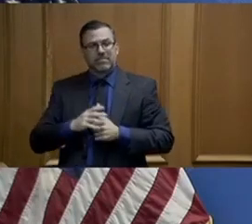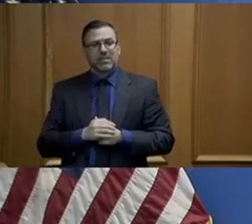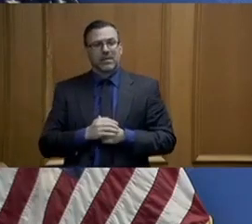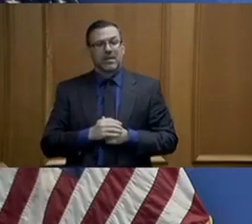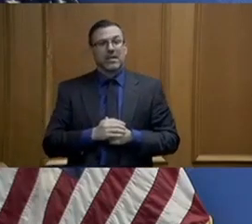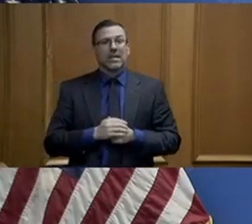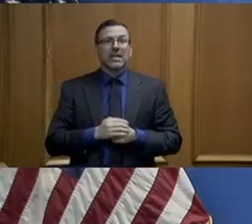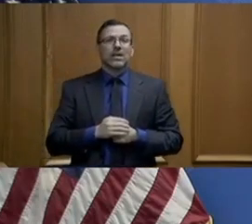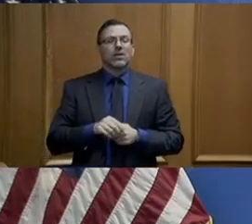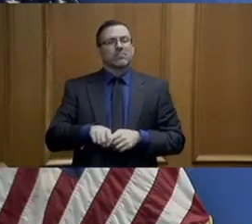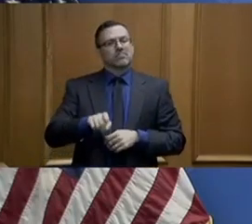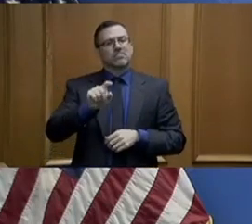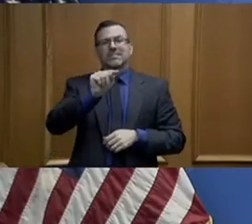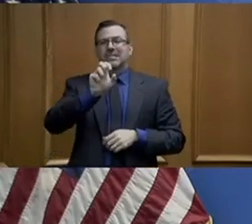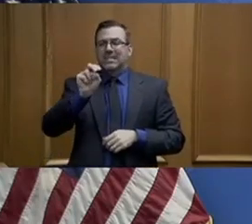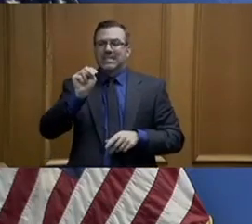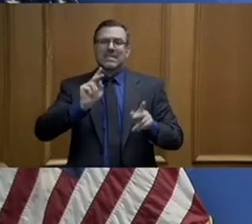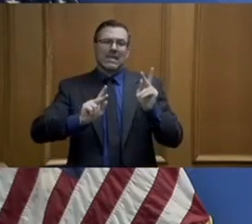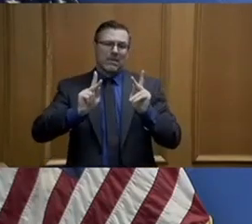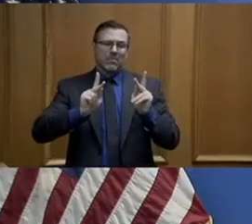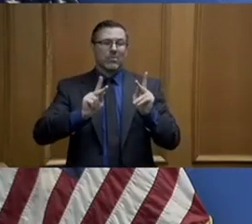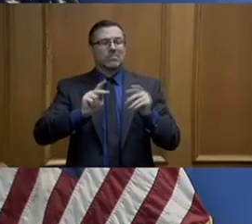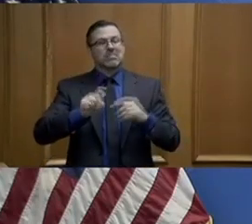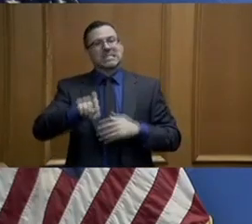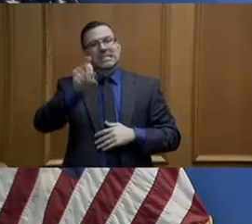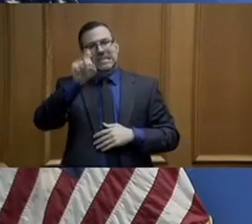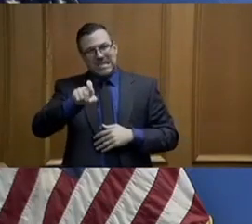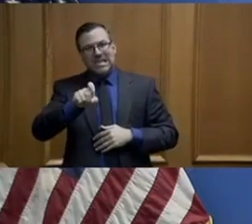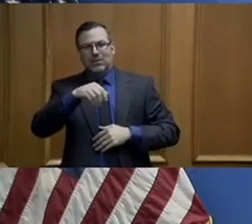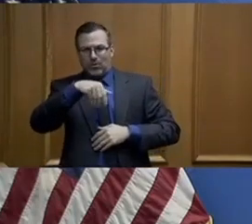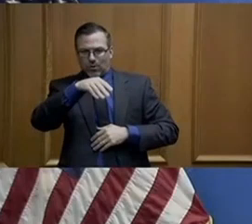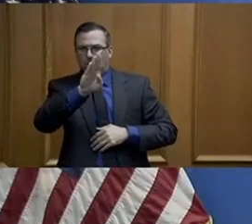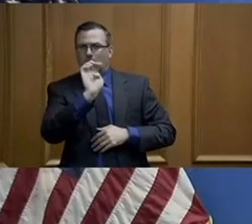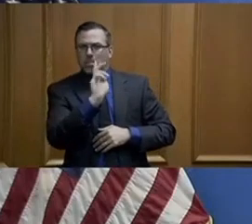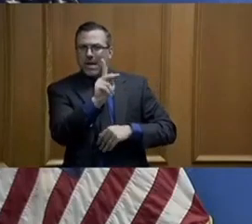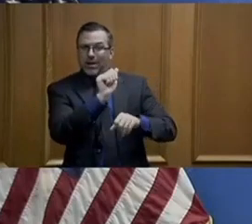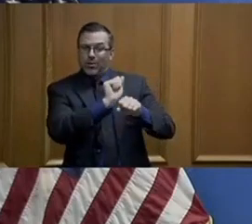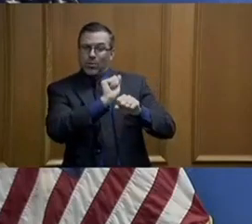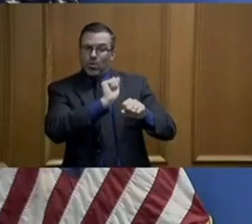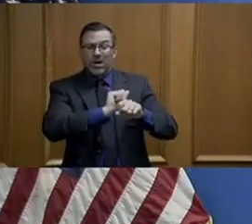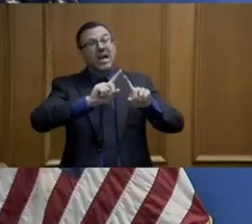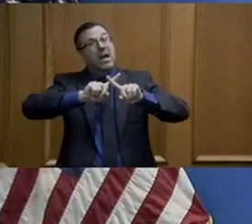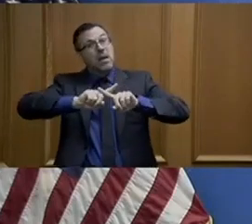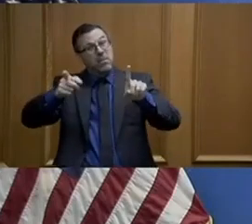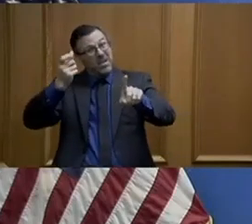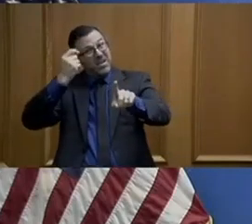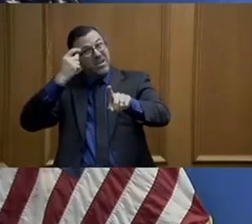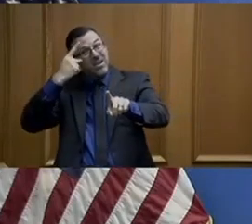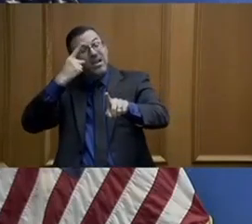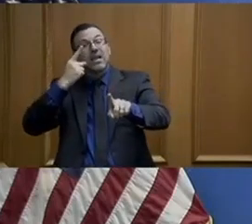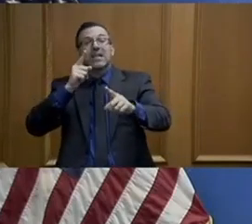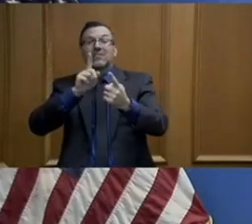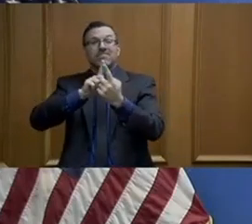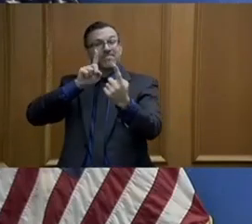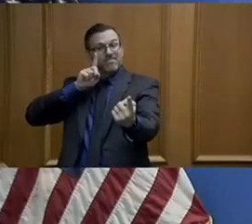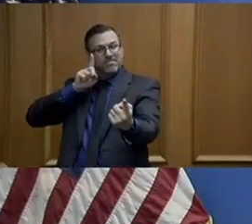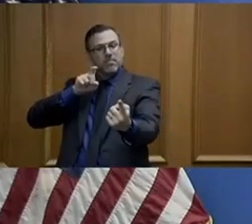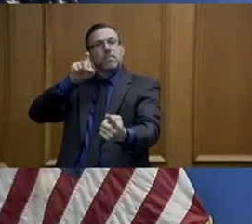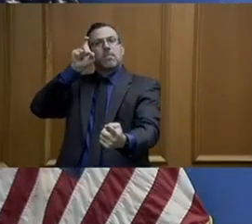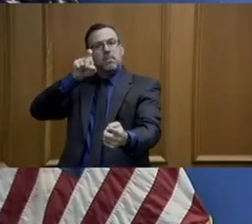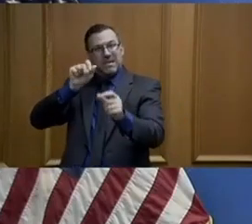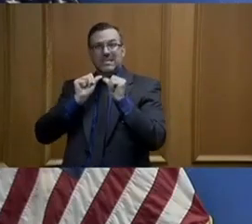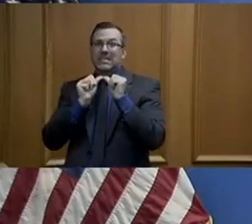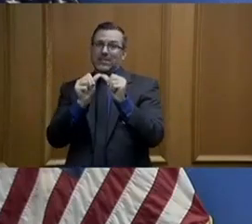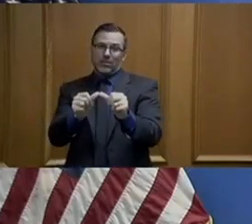work, but we also need everyone to recognize that physical distancing must continue for the